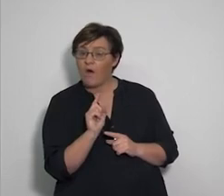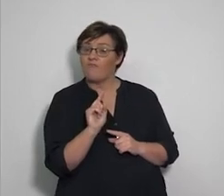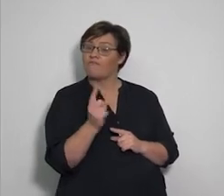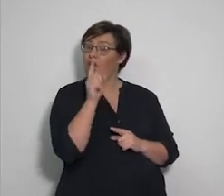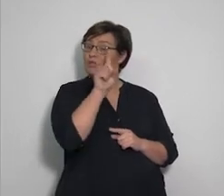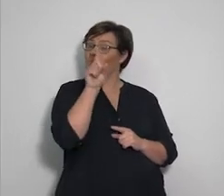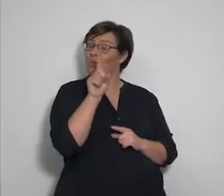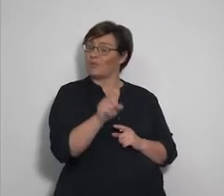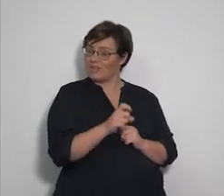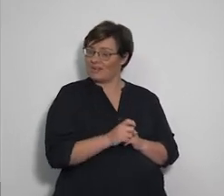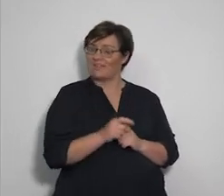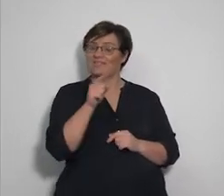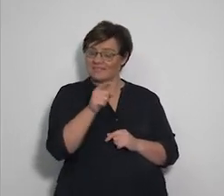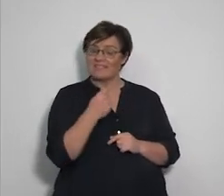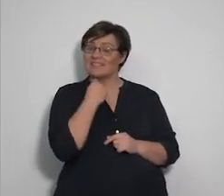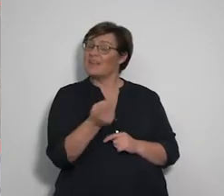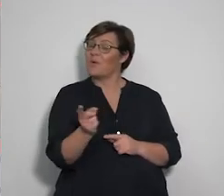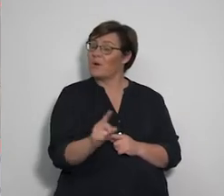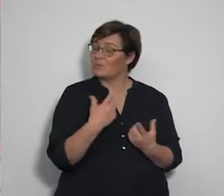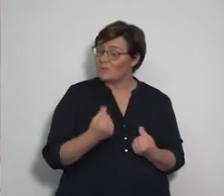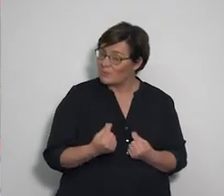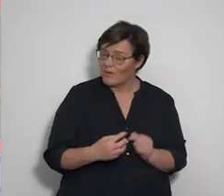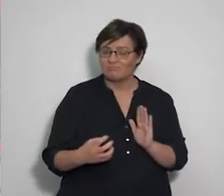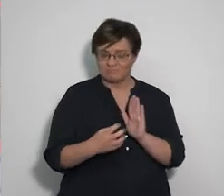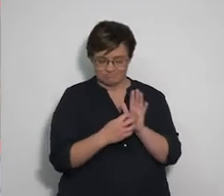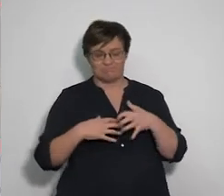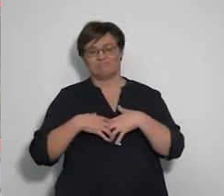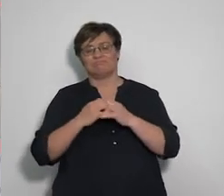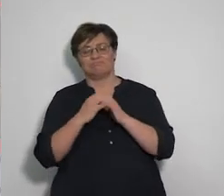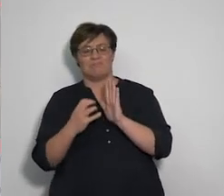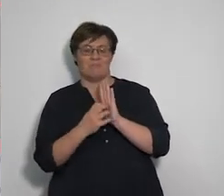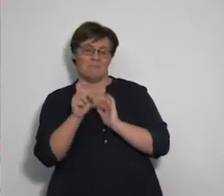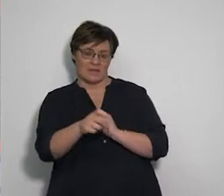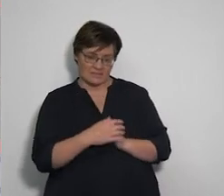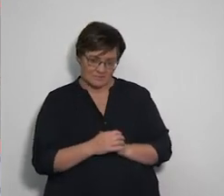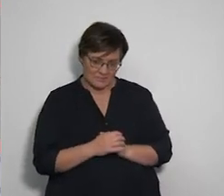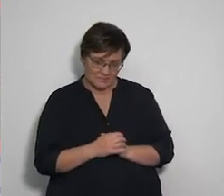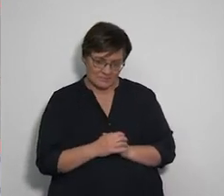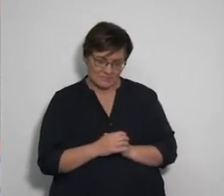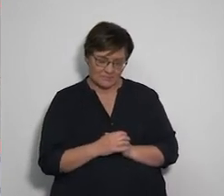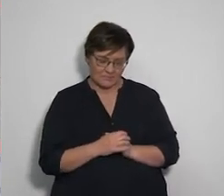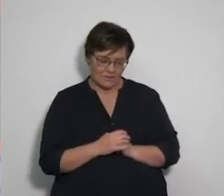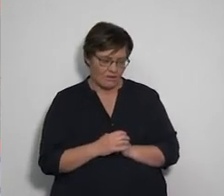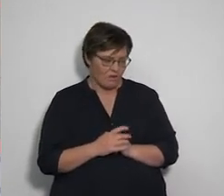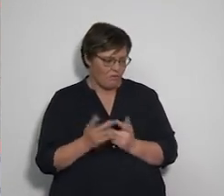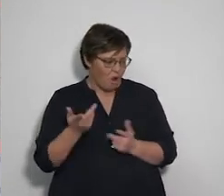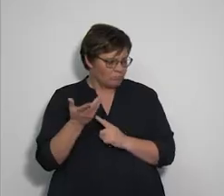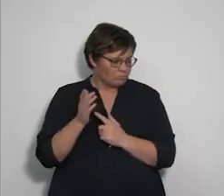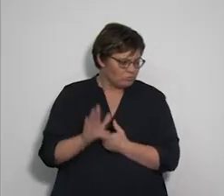our first question in this activity asks us to draw a